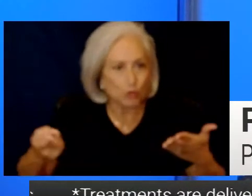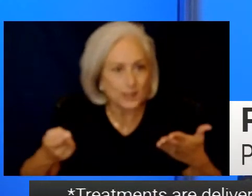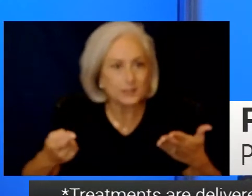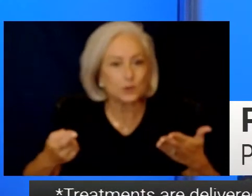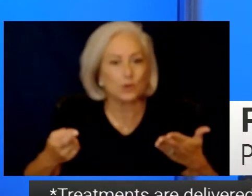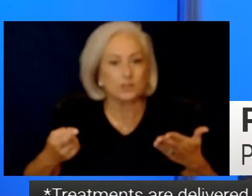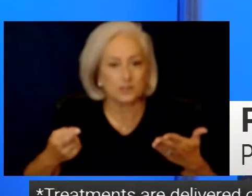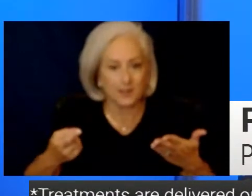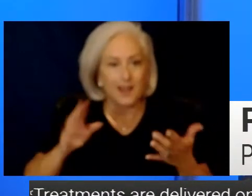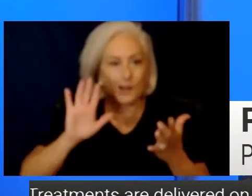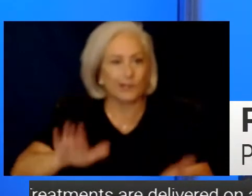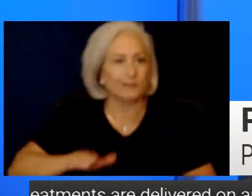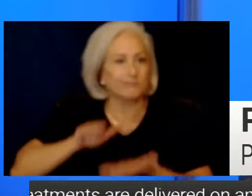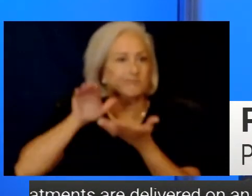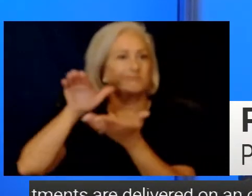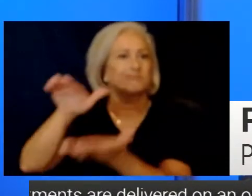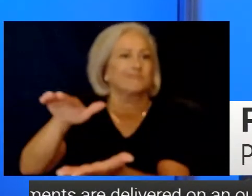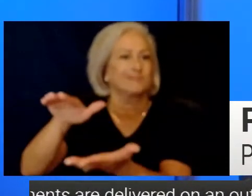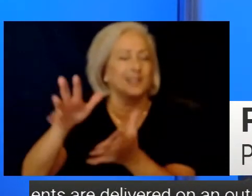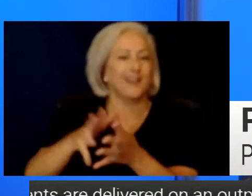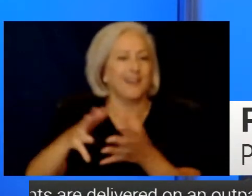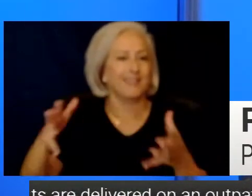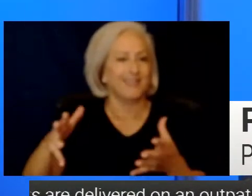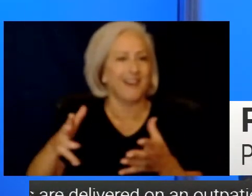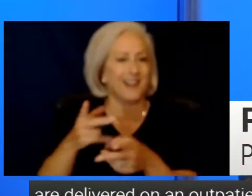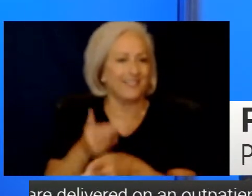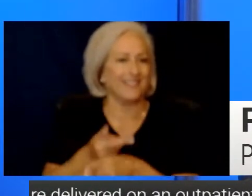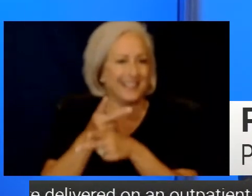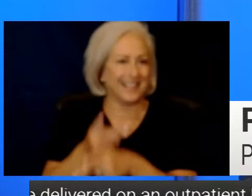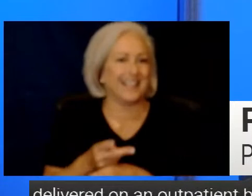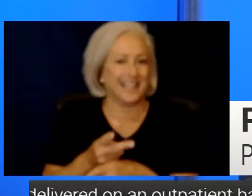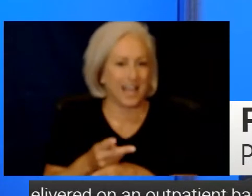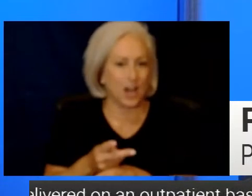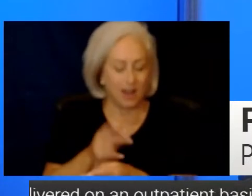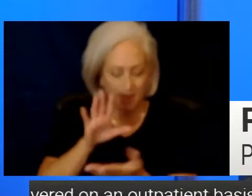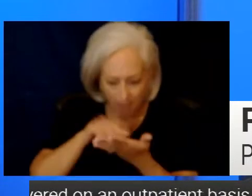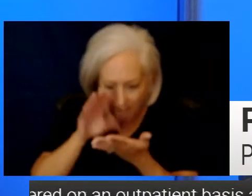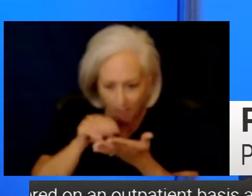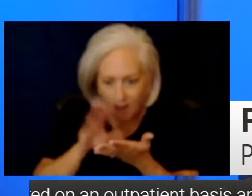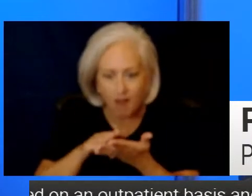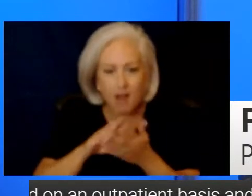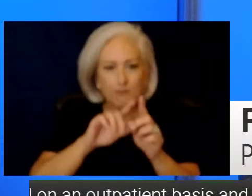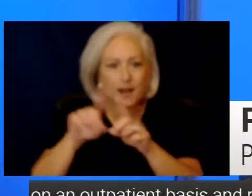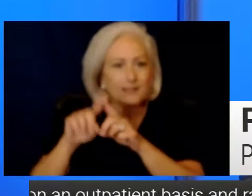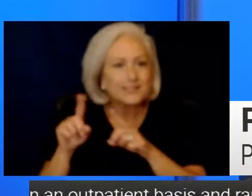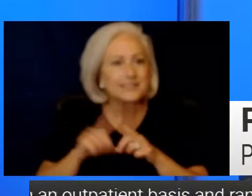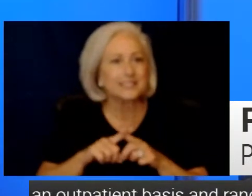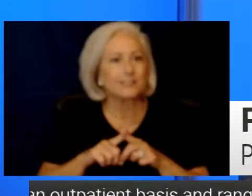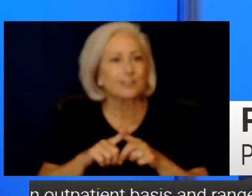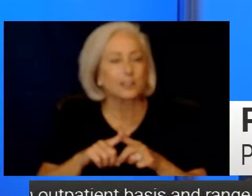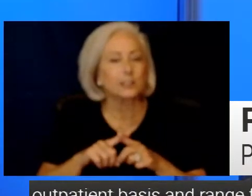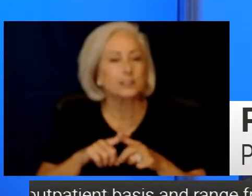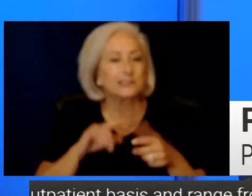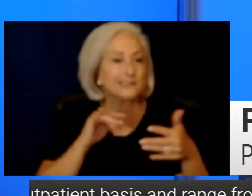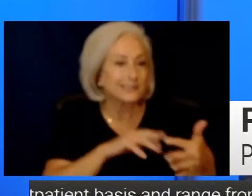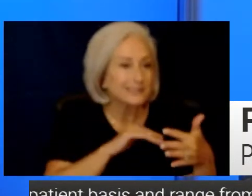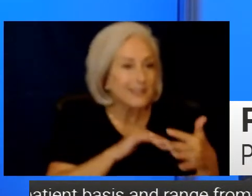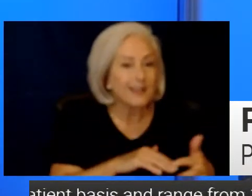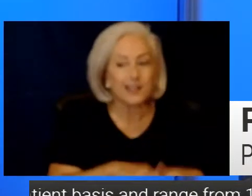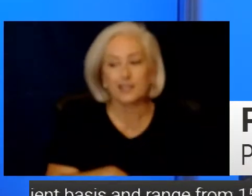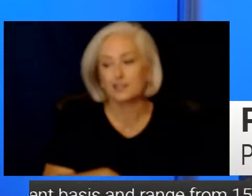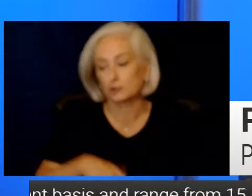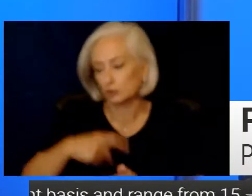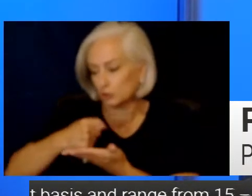comprehensive care when they come to KU, and they're learning about, you know, other treatments they may not have known or clinical trials they haven't known about really in the process. And the